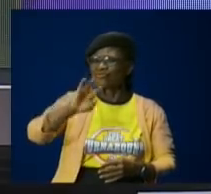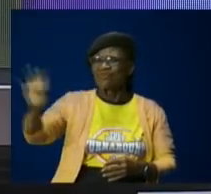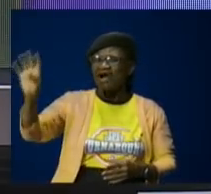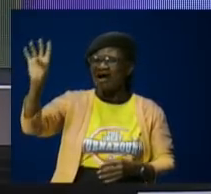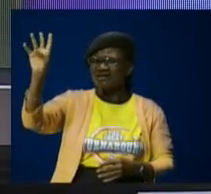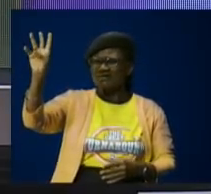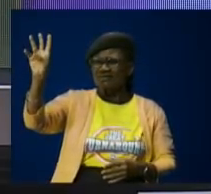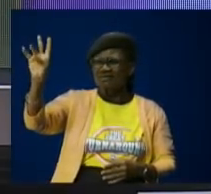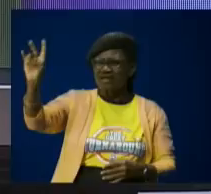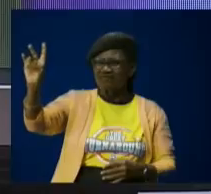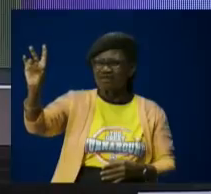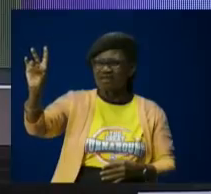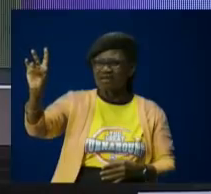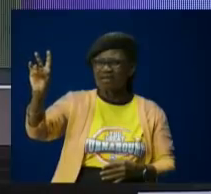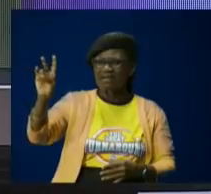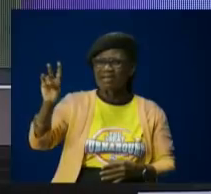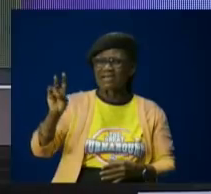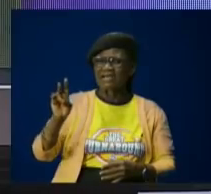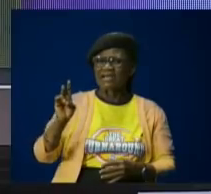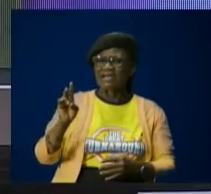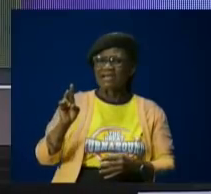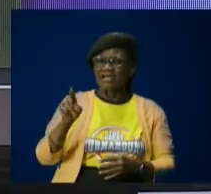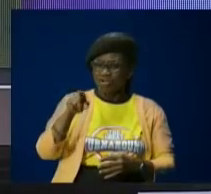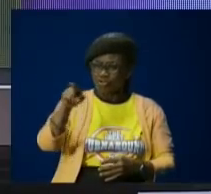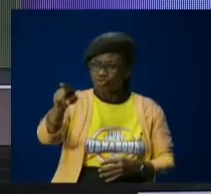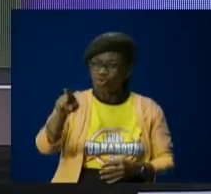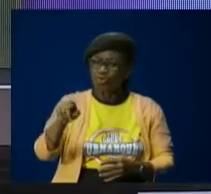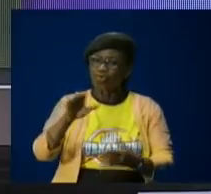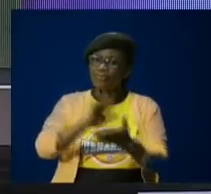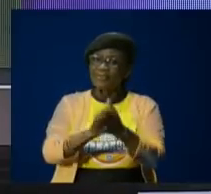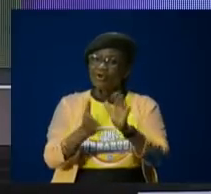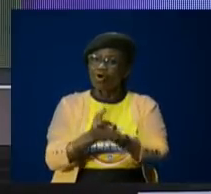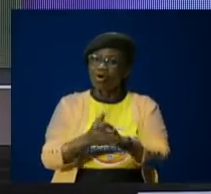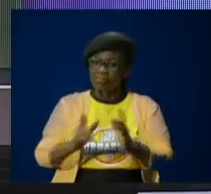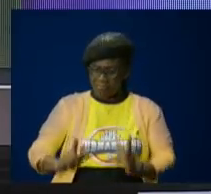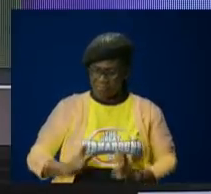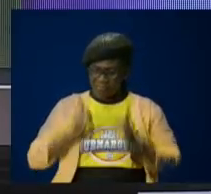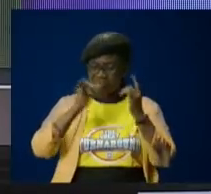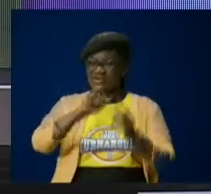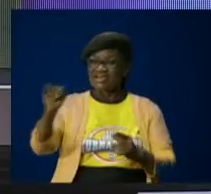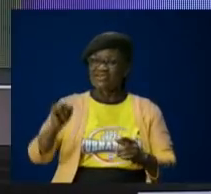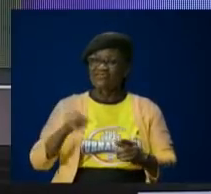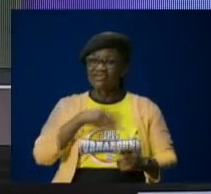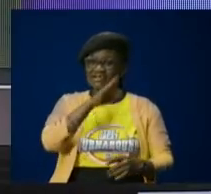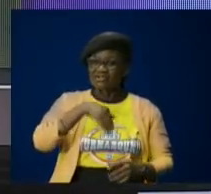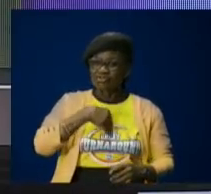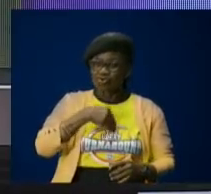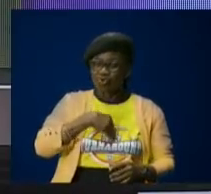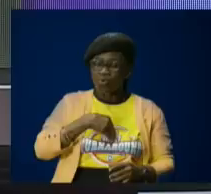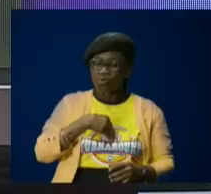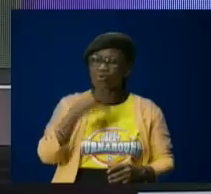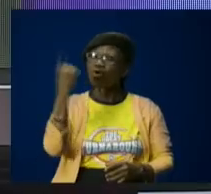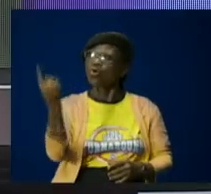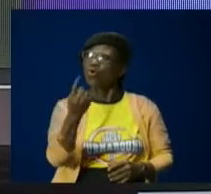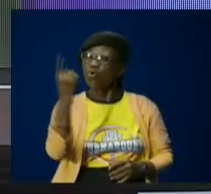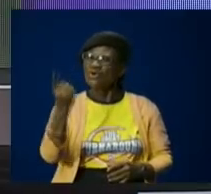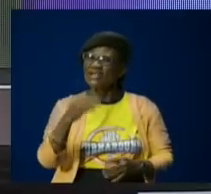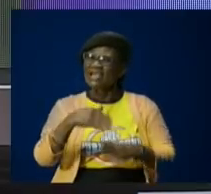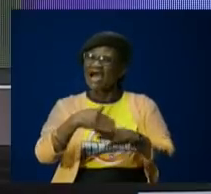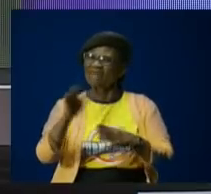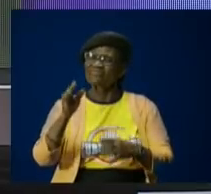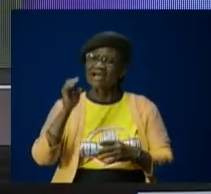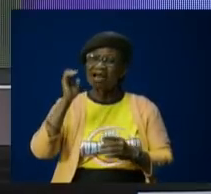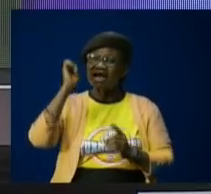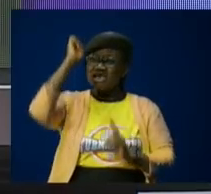7. You became a living soul only after he breathed into you